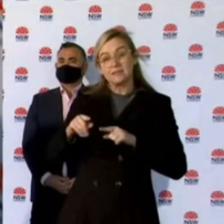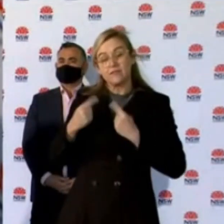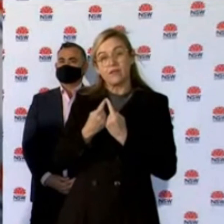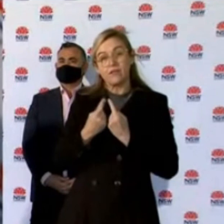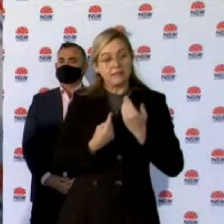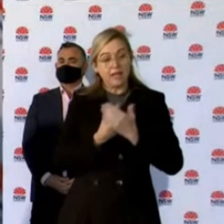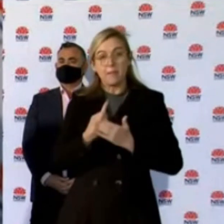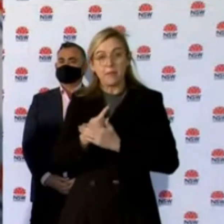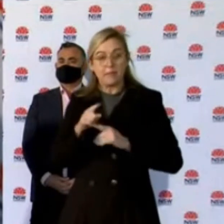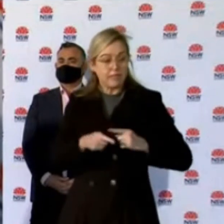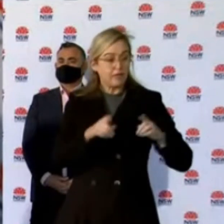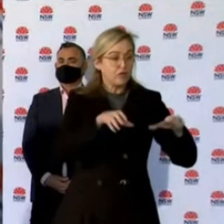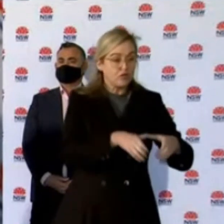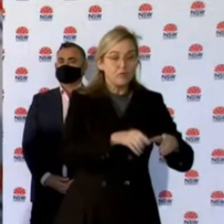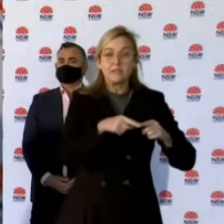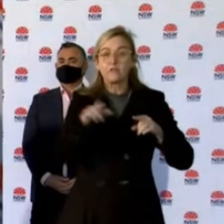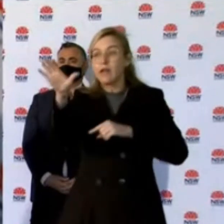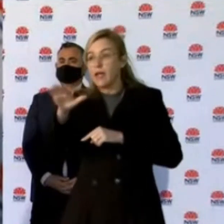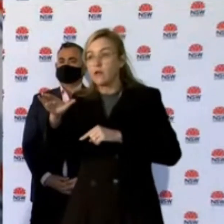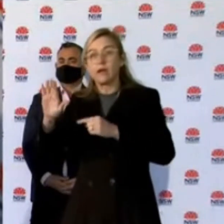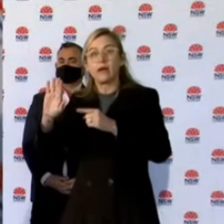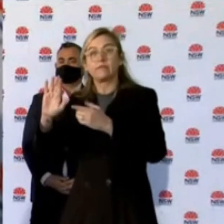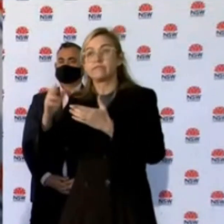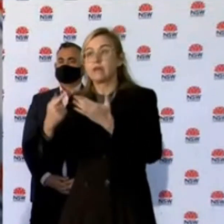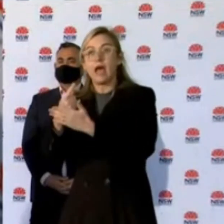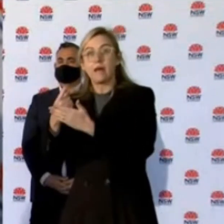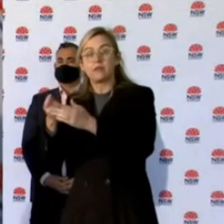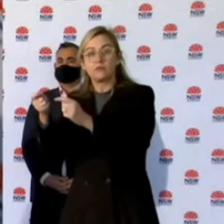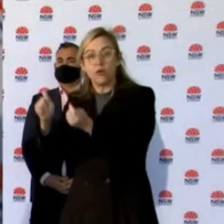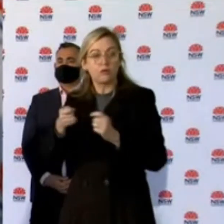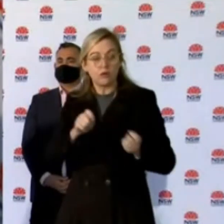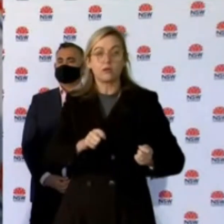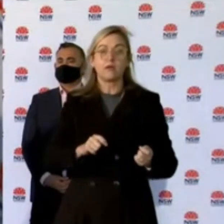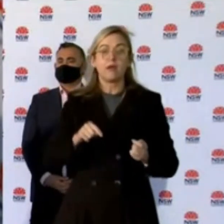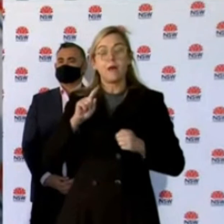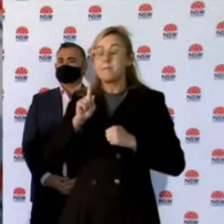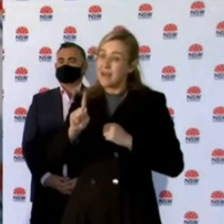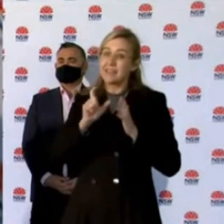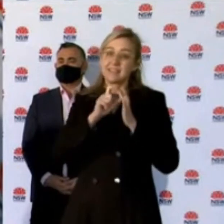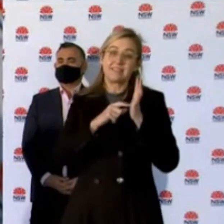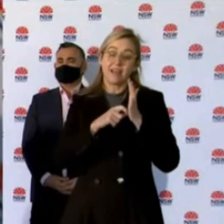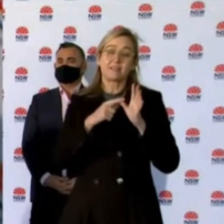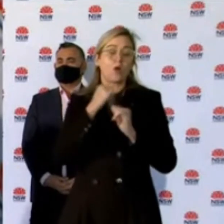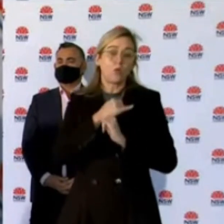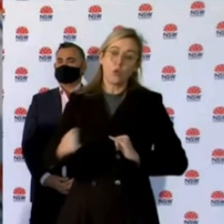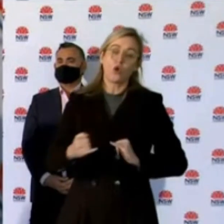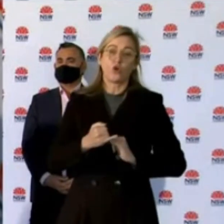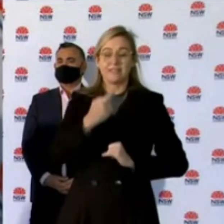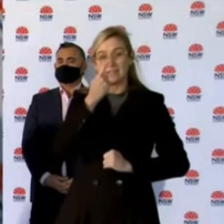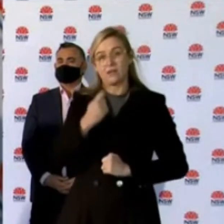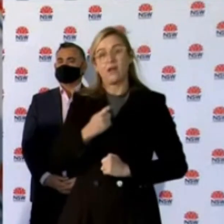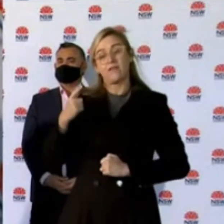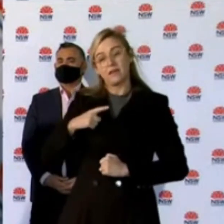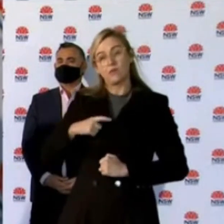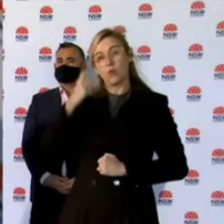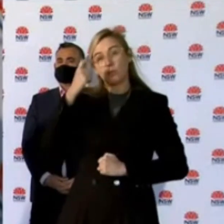virus works. This strain is different to anything we've seen. And that's why we're throwing everything at it. We have a good window in the